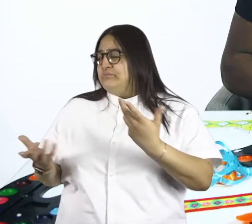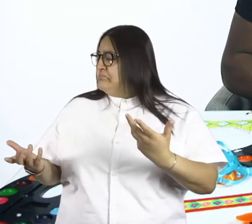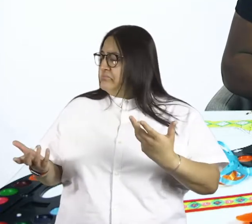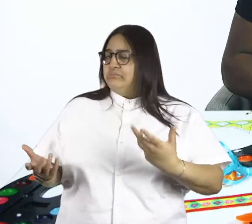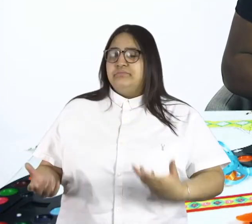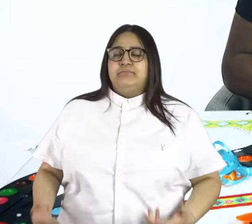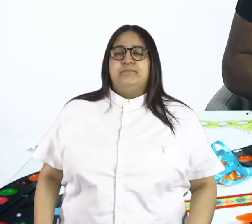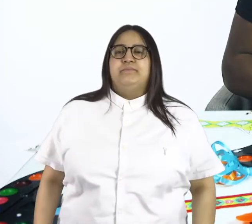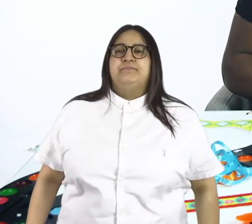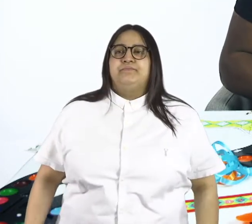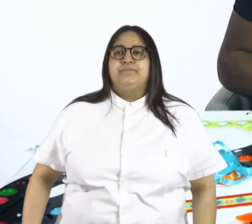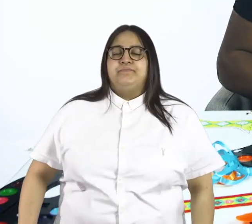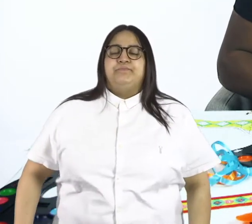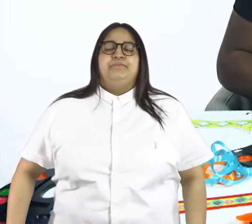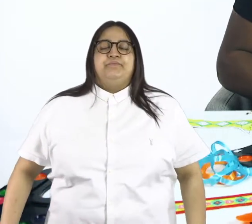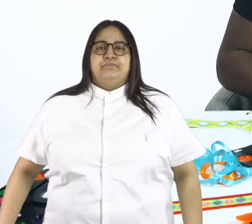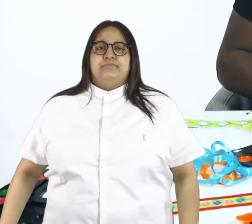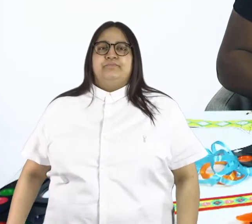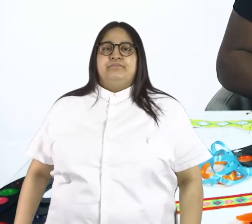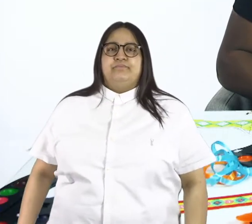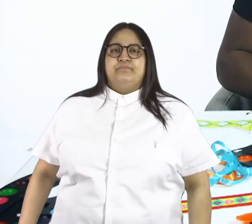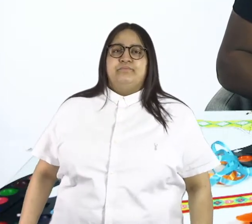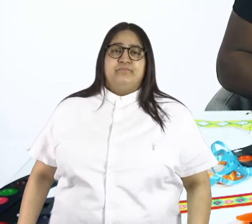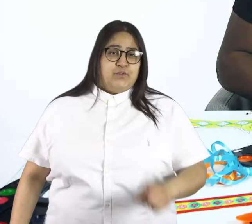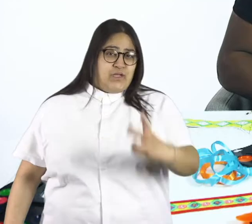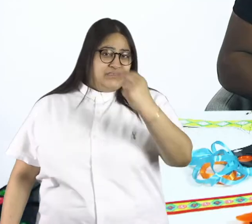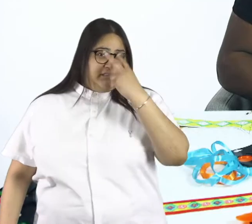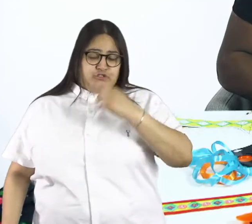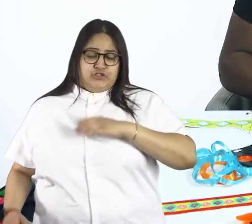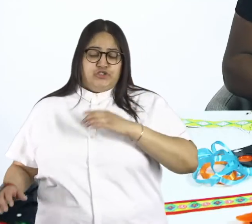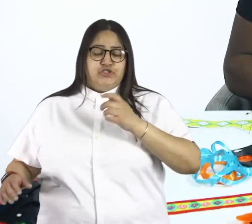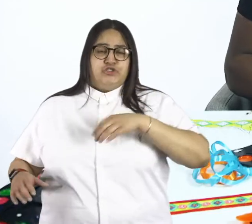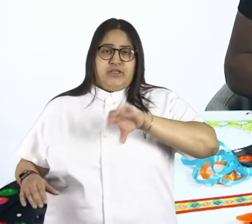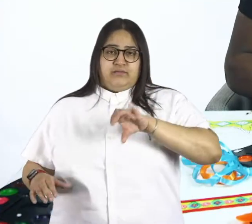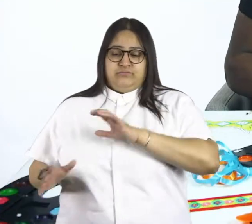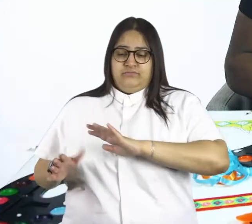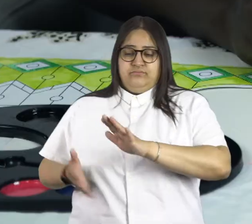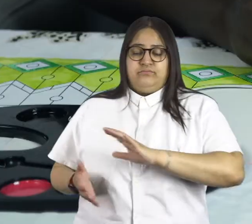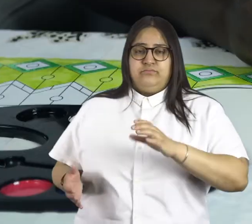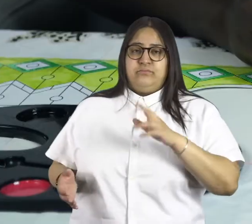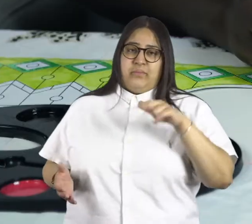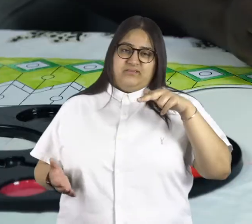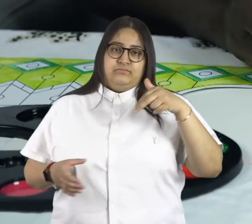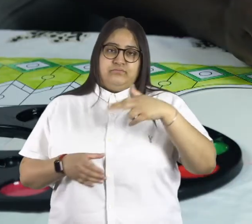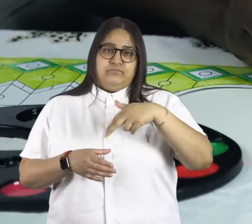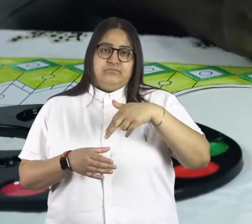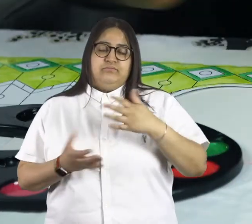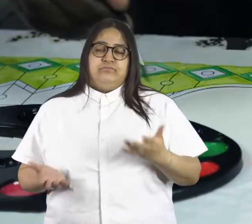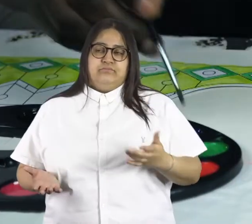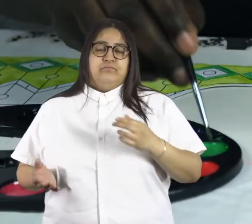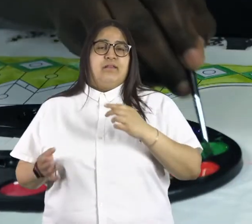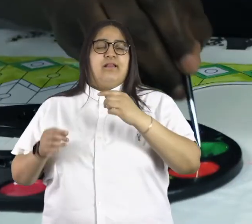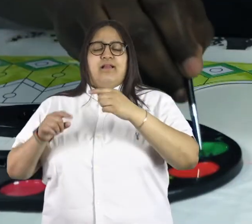I don't know if you can see my hand shaking, but it's trying to keep the paintbrush within the lines. If